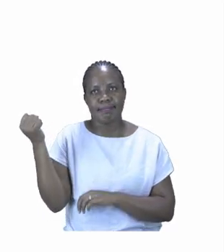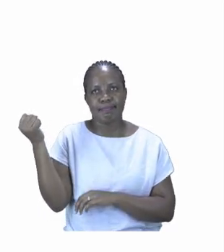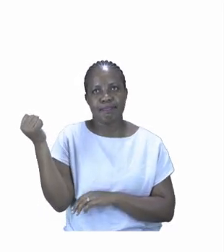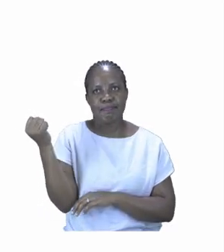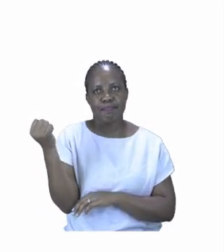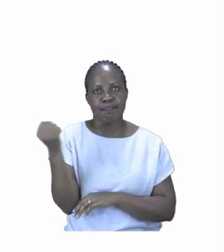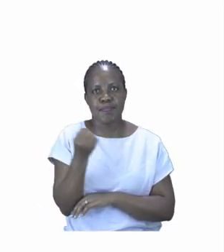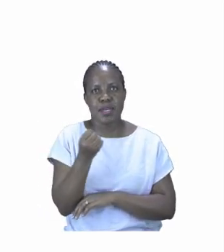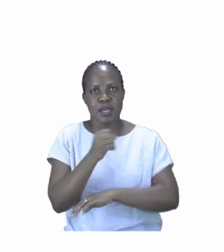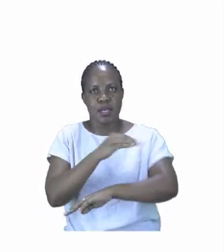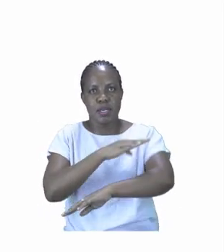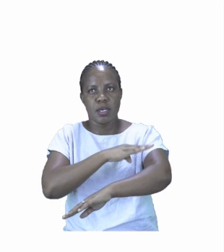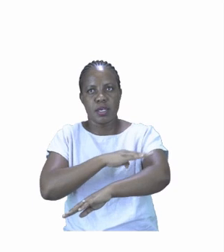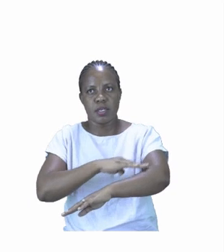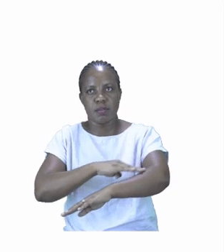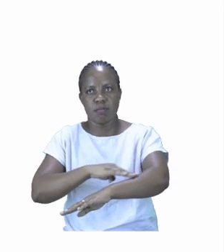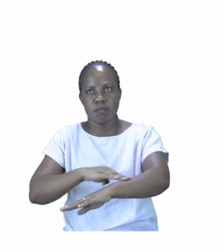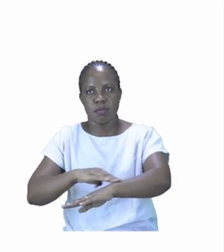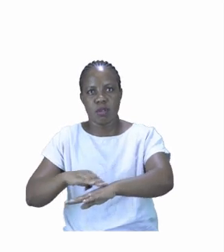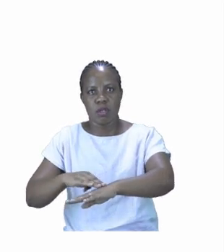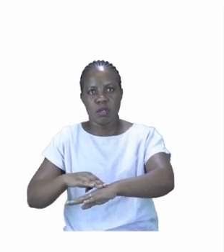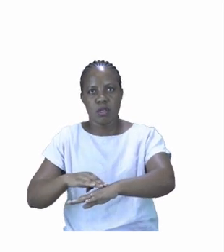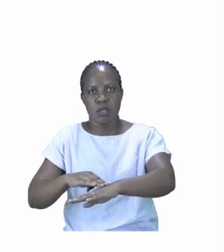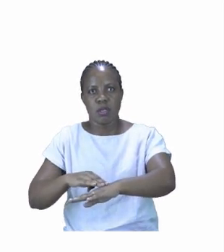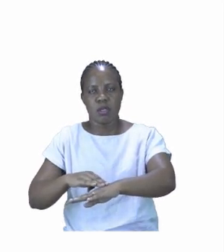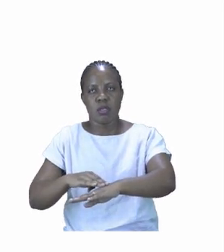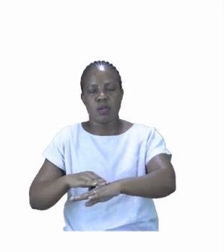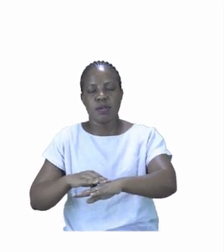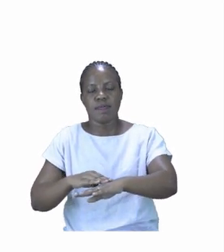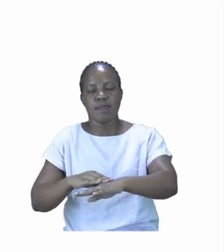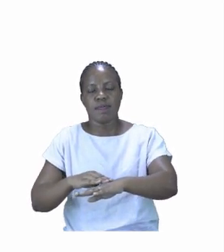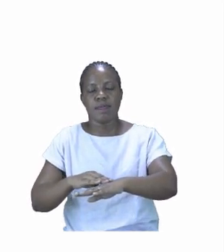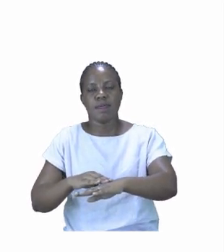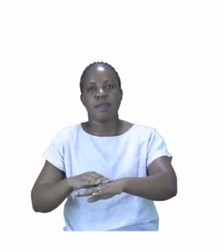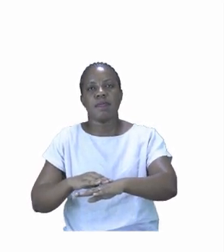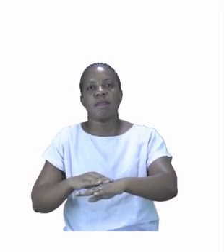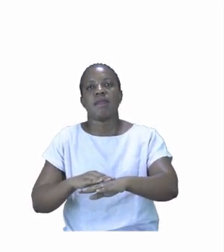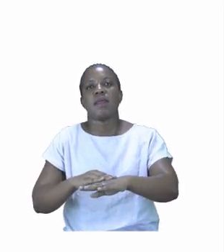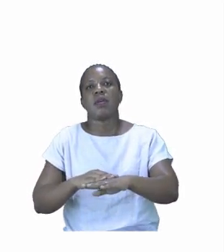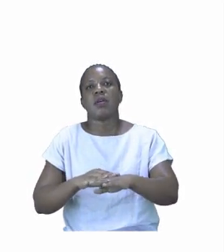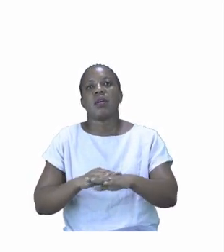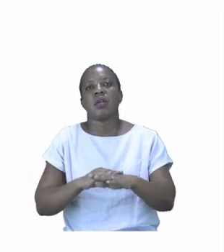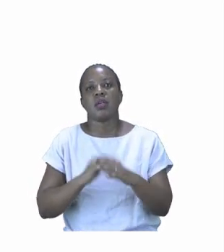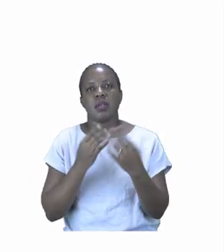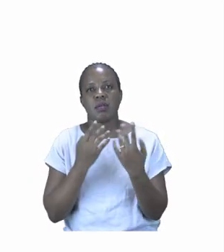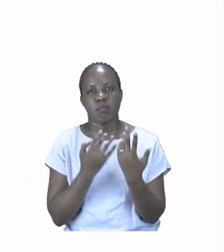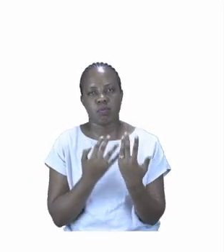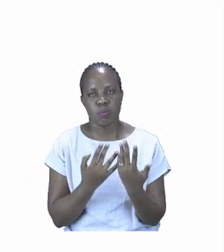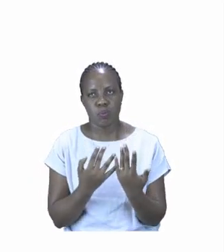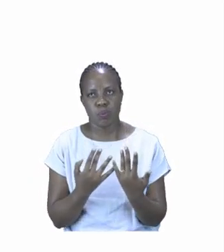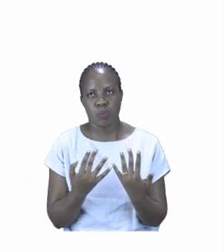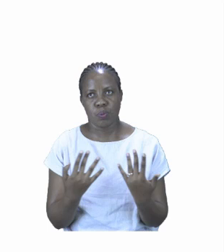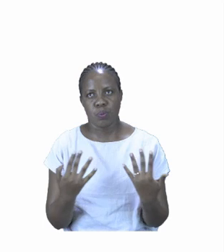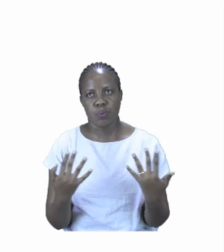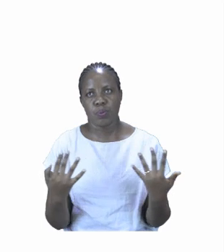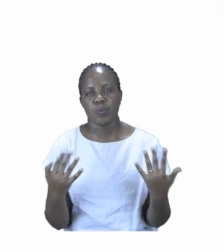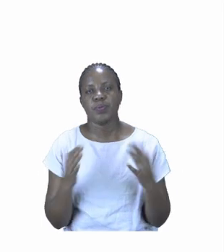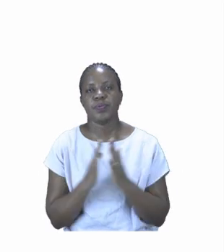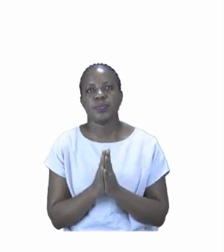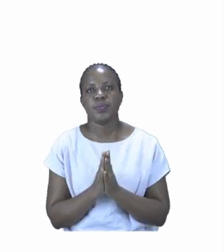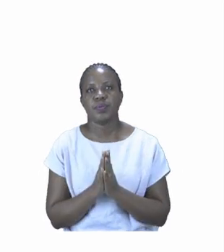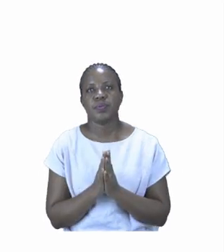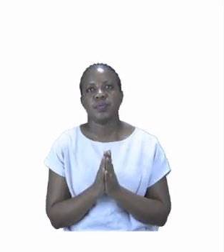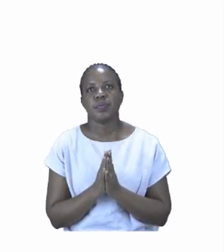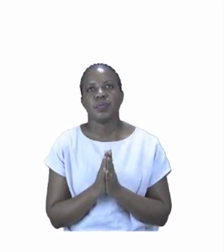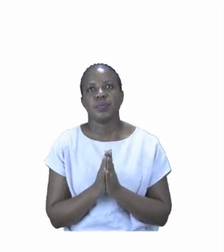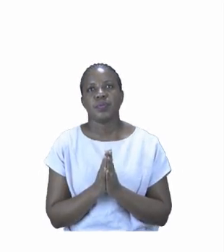to point to where it says Main Street. Very good. Now the main street is very